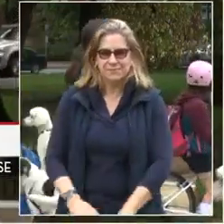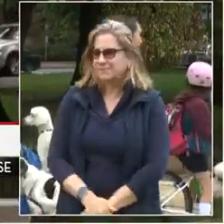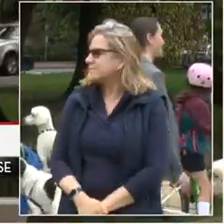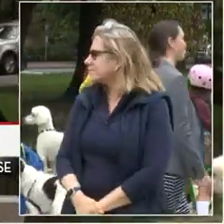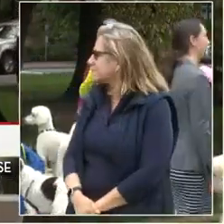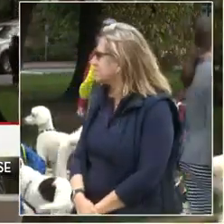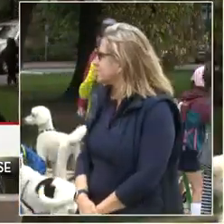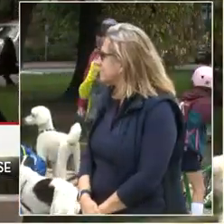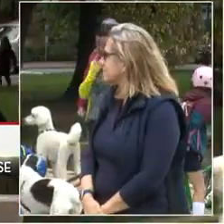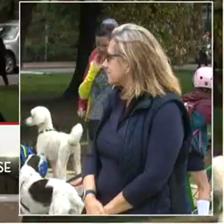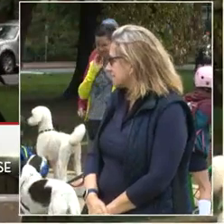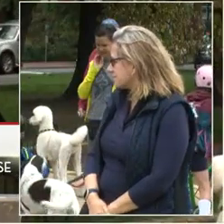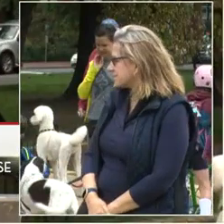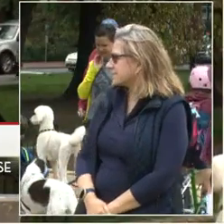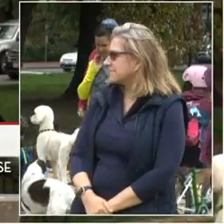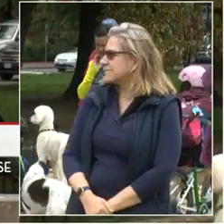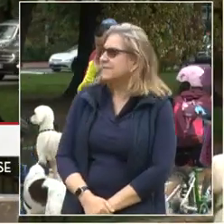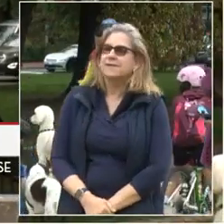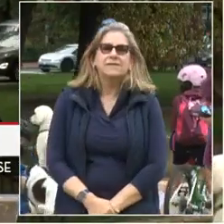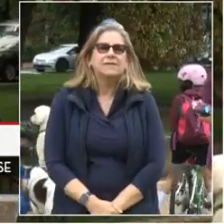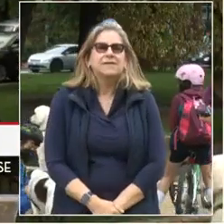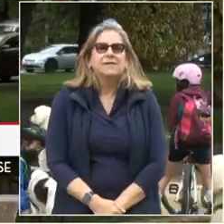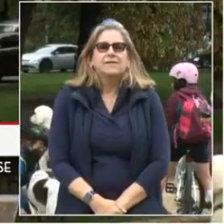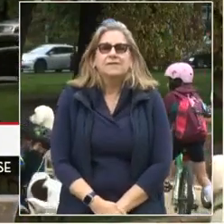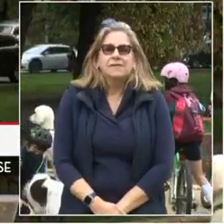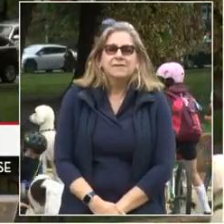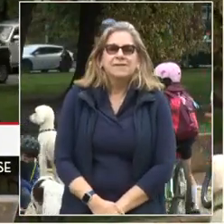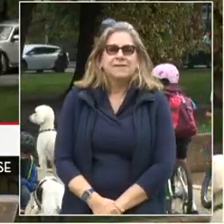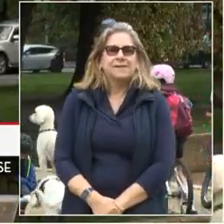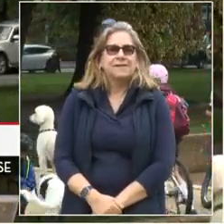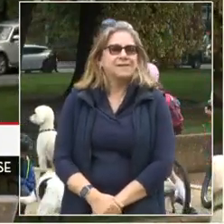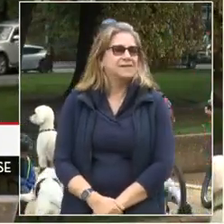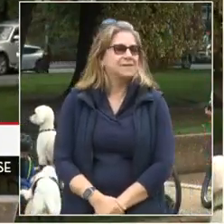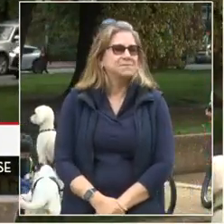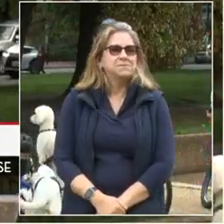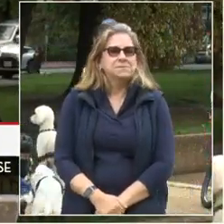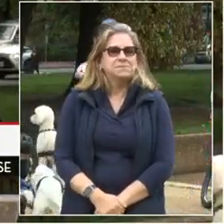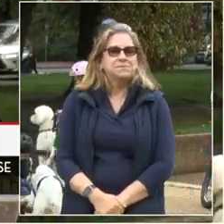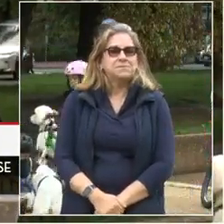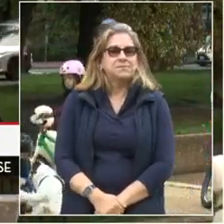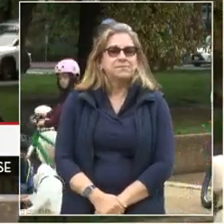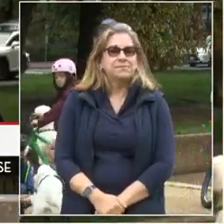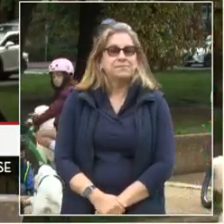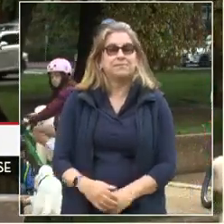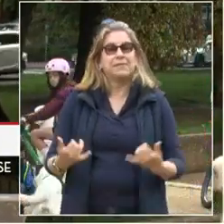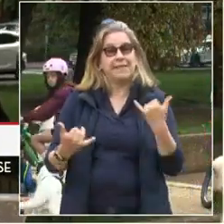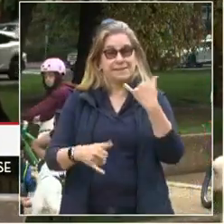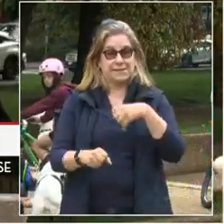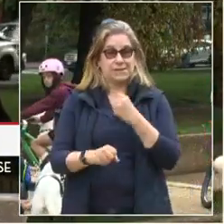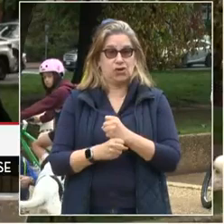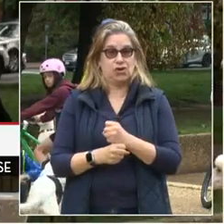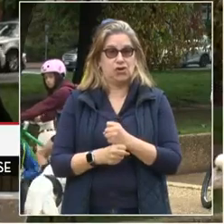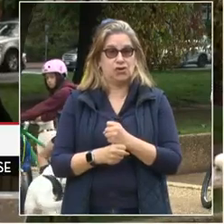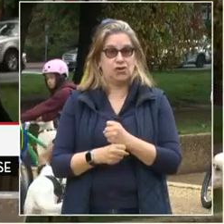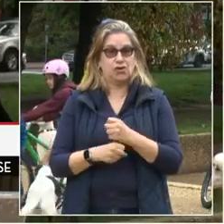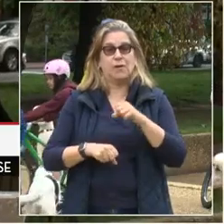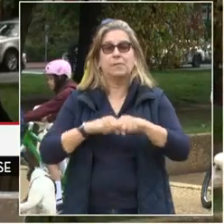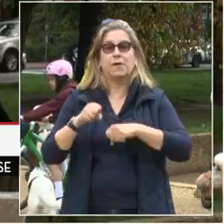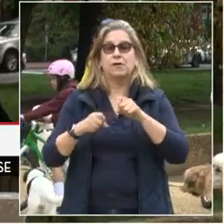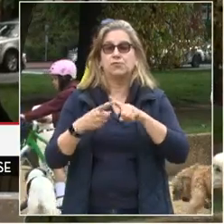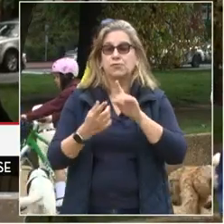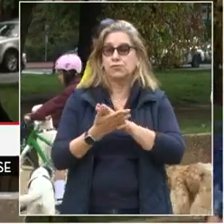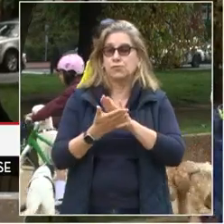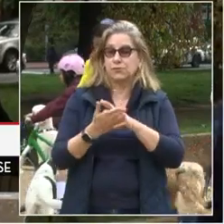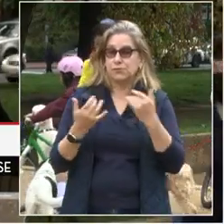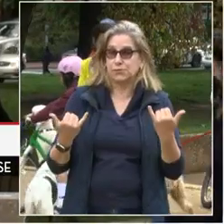Thank you so much. Now, this year, our Bike to School Day, Bike and Roll to School Day is a little bit different. We added a great twist